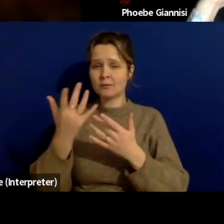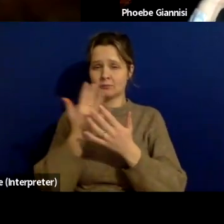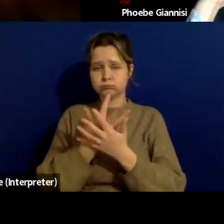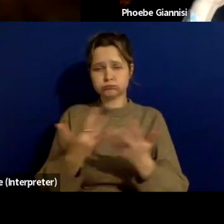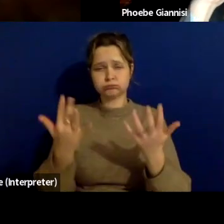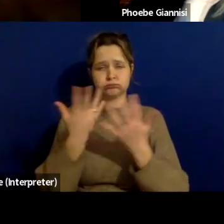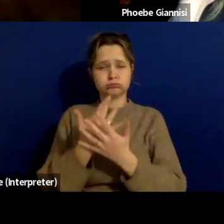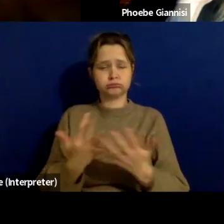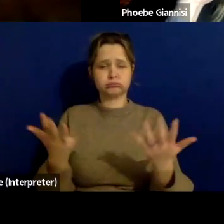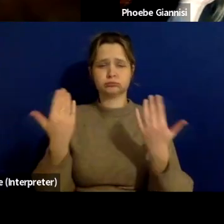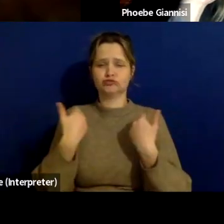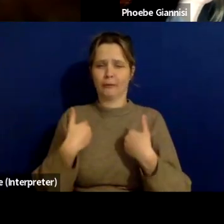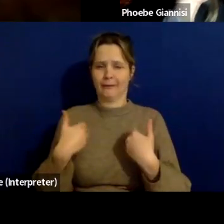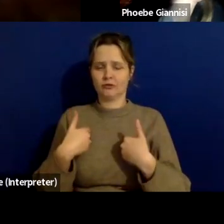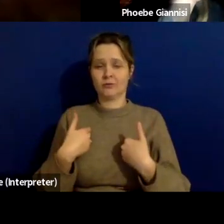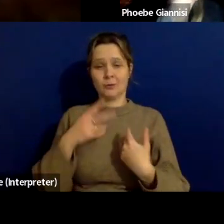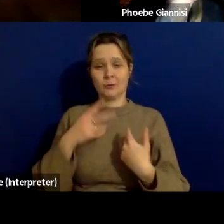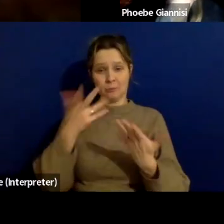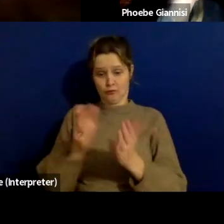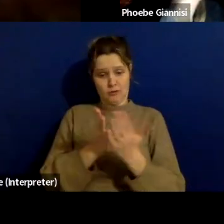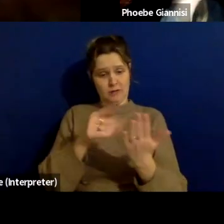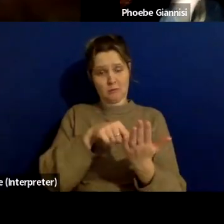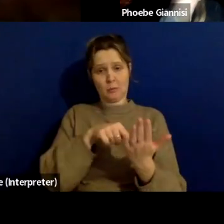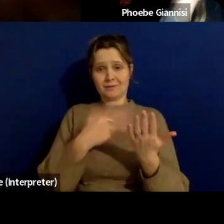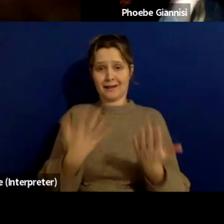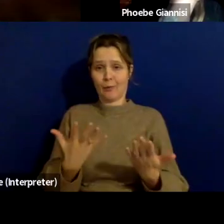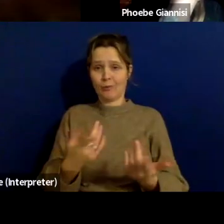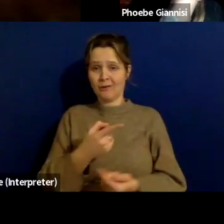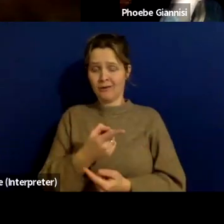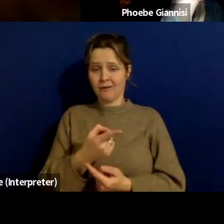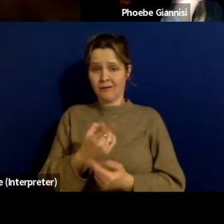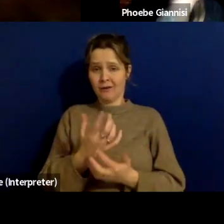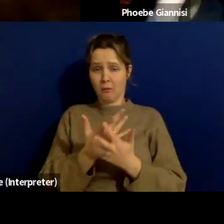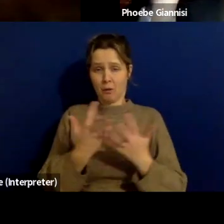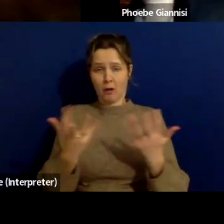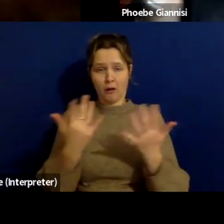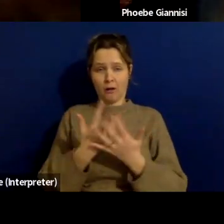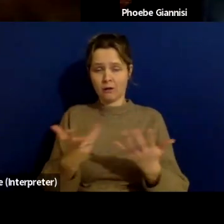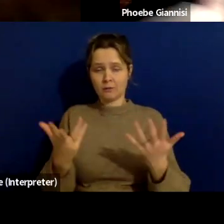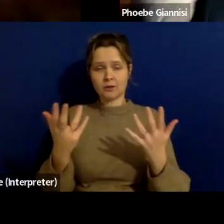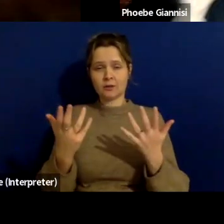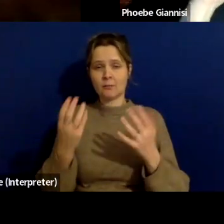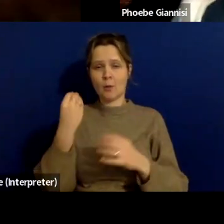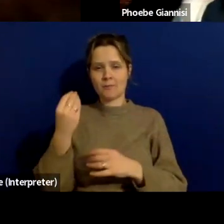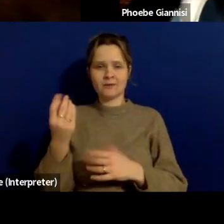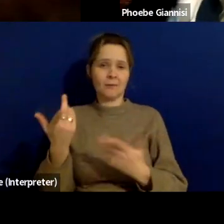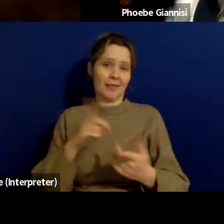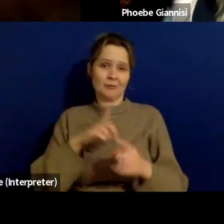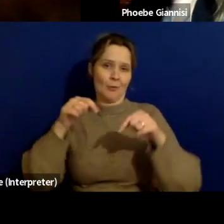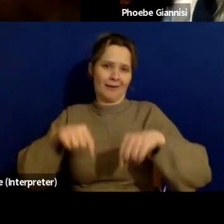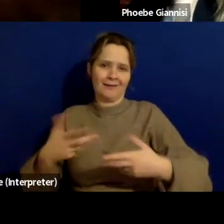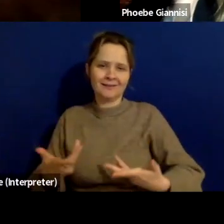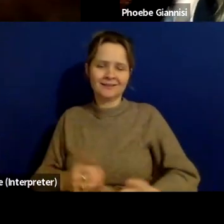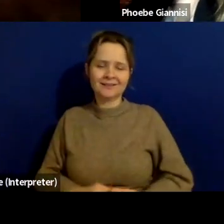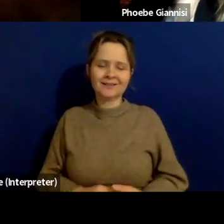it in your issue now, the issue for which we are here today.